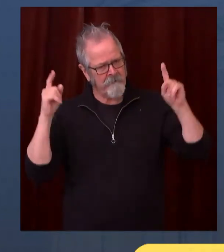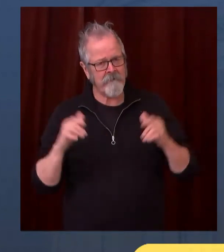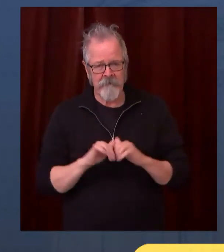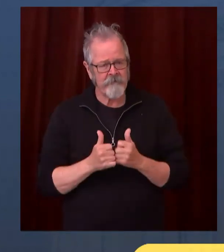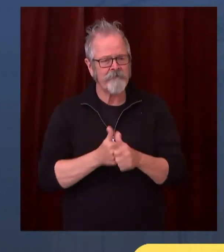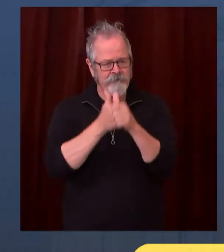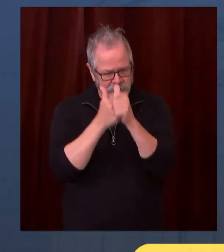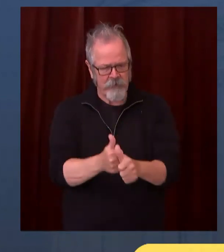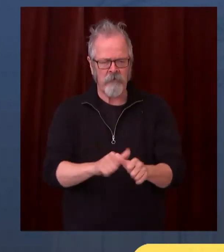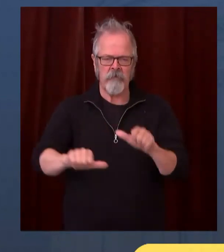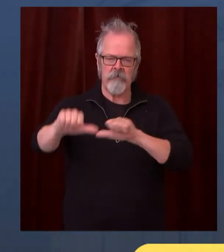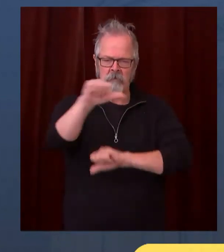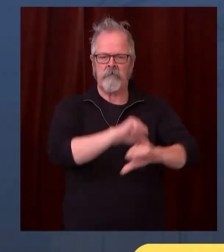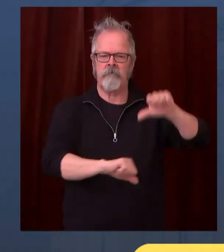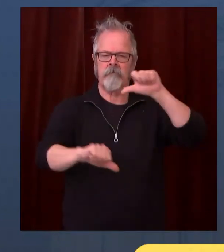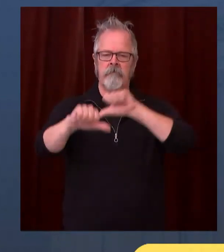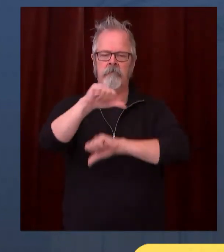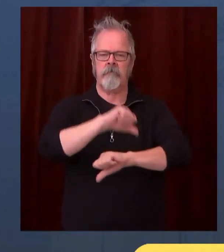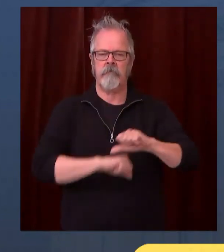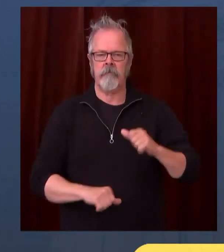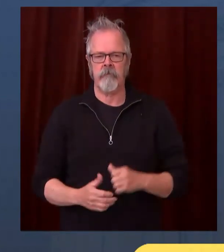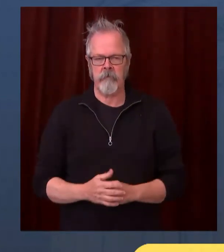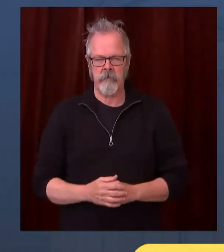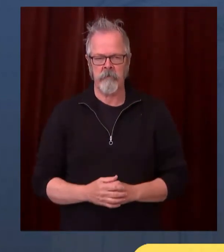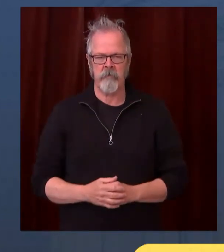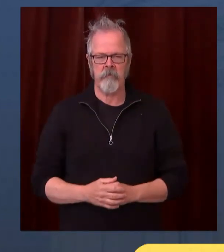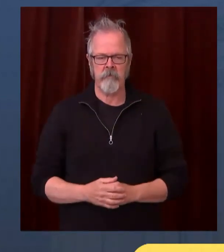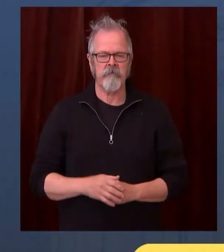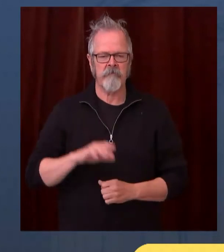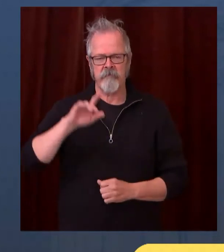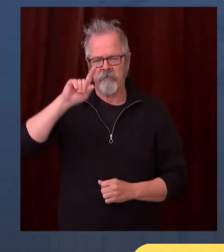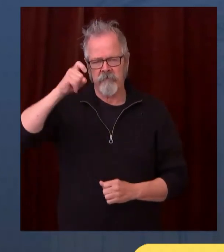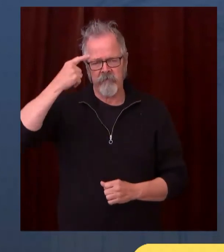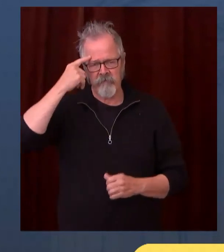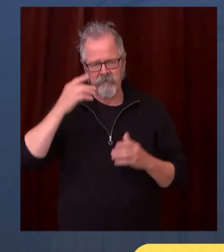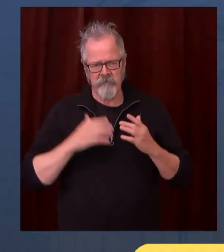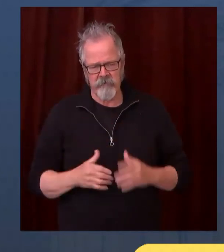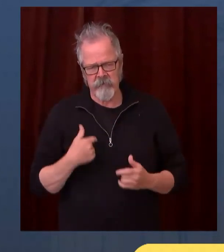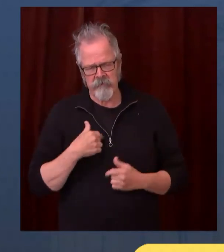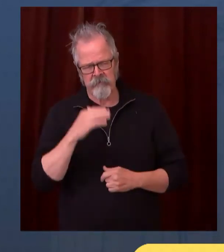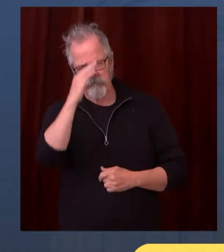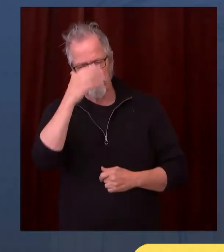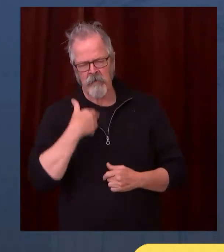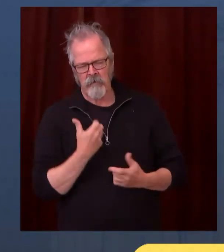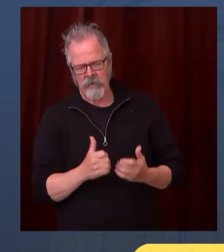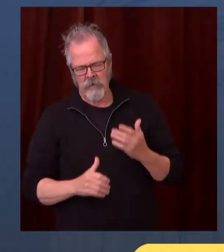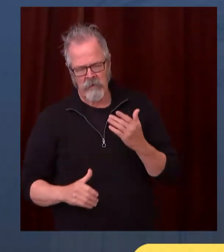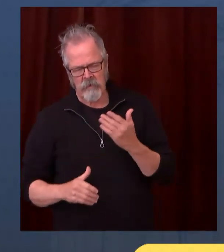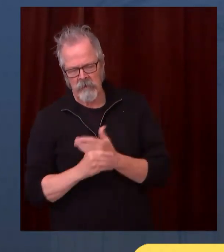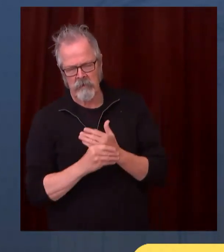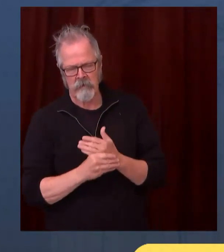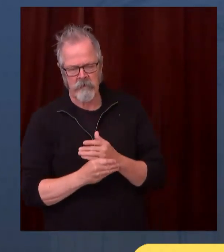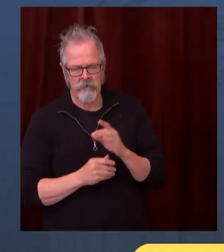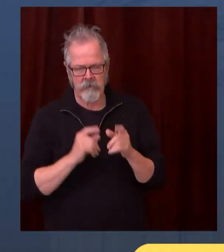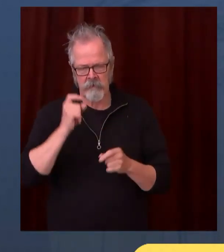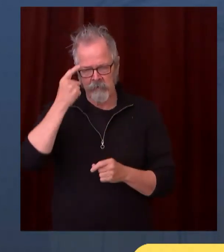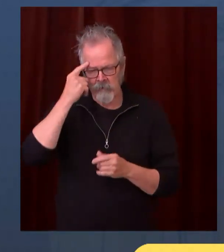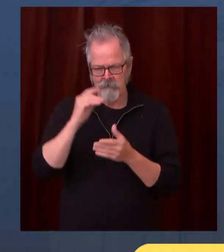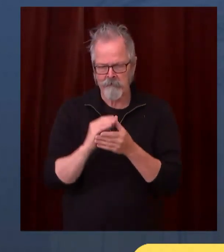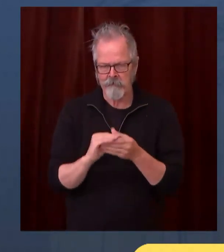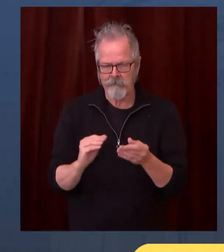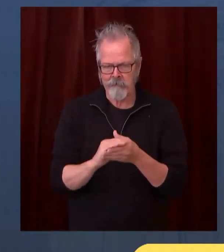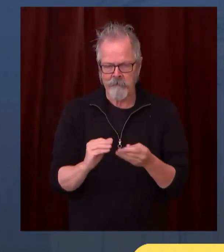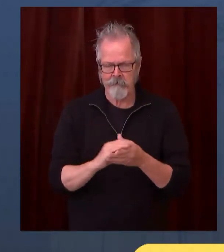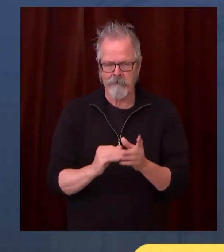Jim, could I add something to that? I've had some conversations in the past about why we